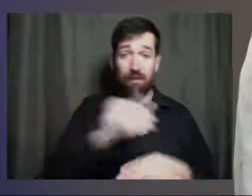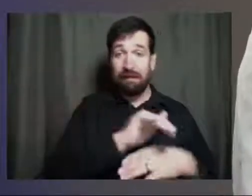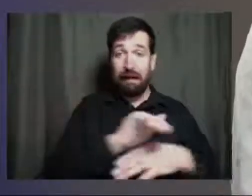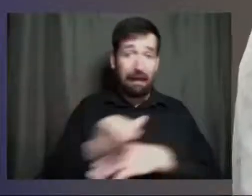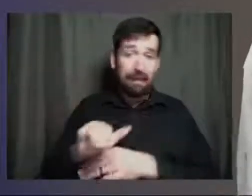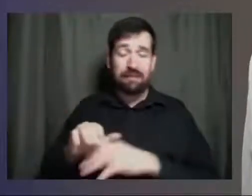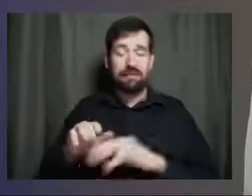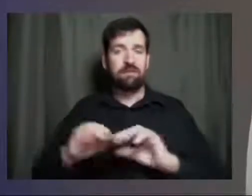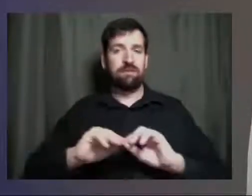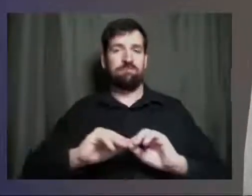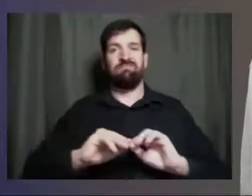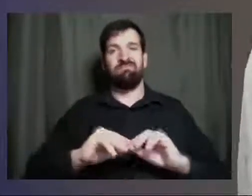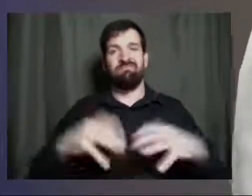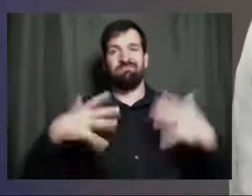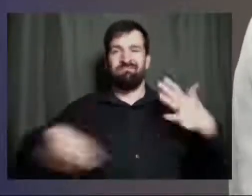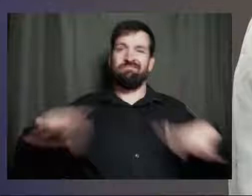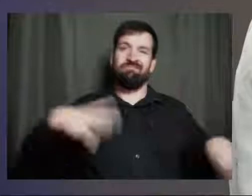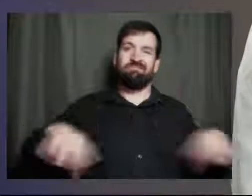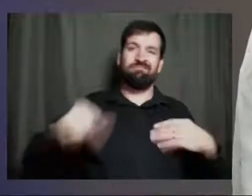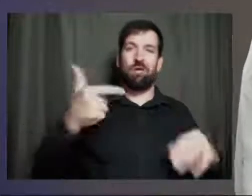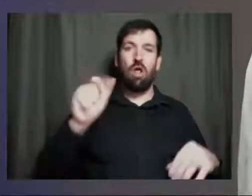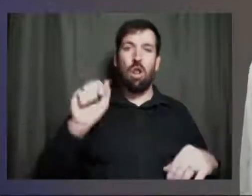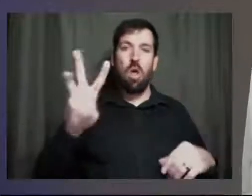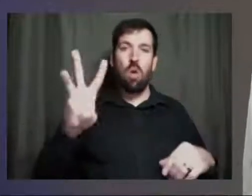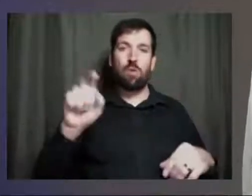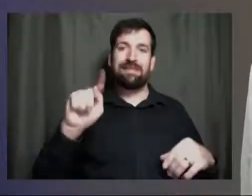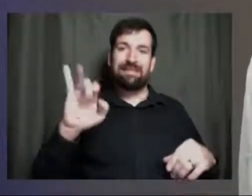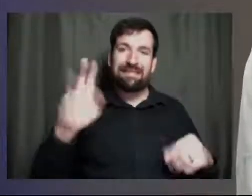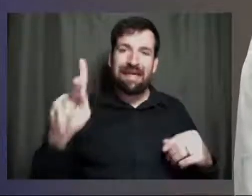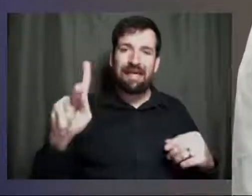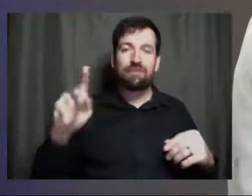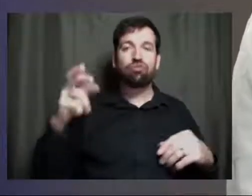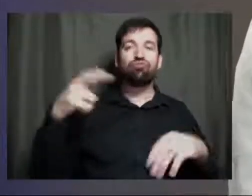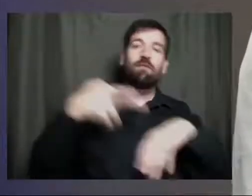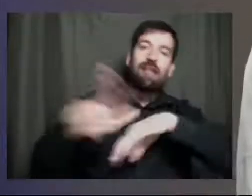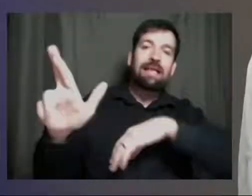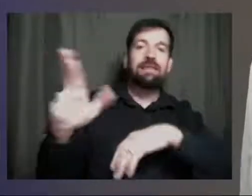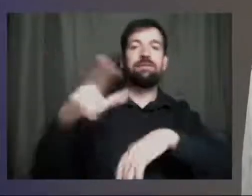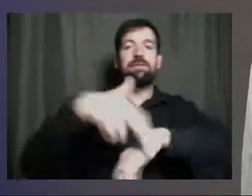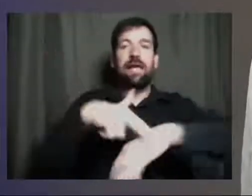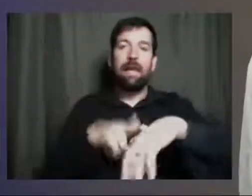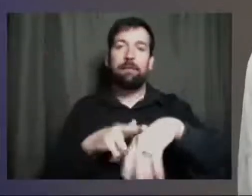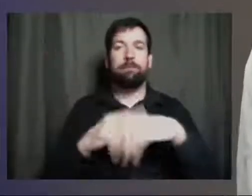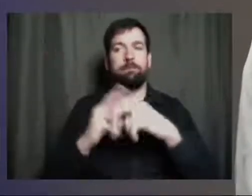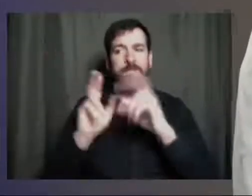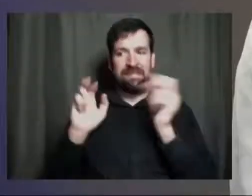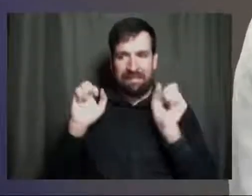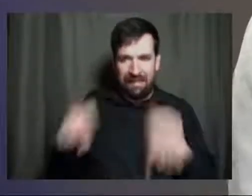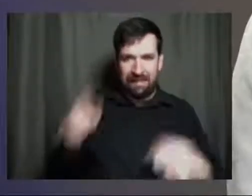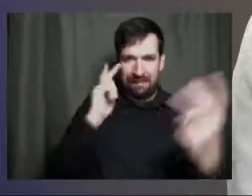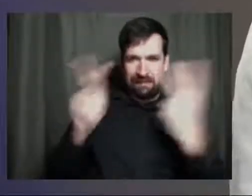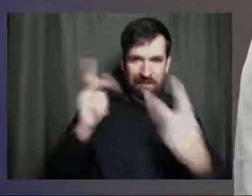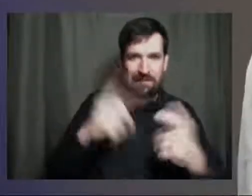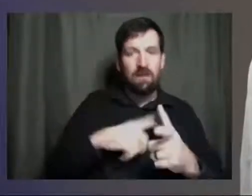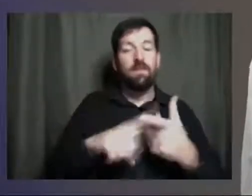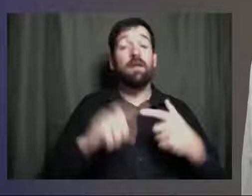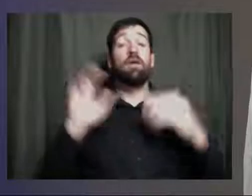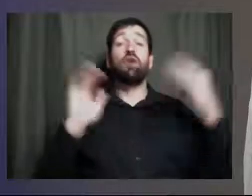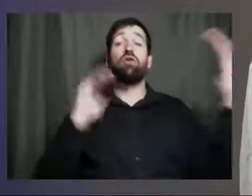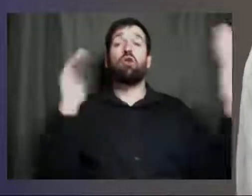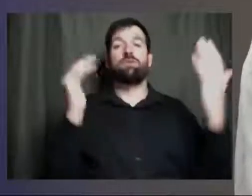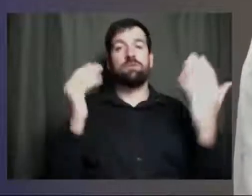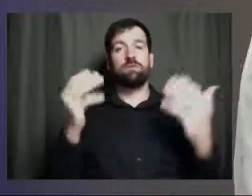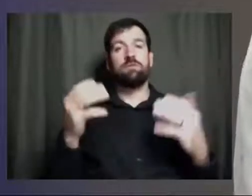with reflection, wear glow sticks, wear something where the cars can see you as far as kids. And then with adults, it's obviously consume alcohol